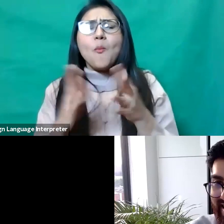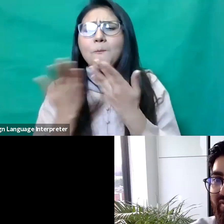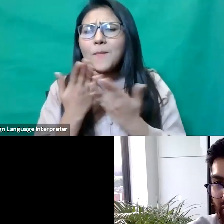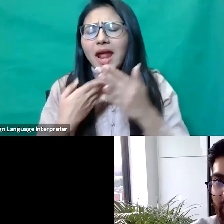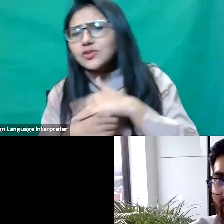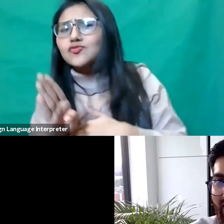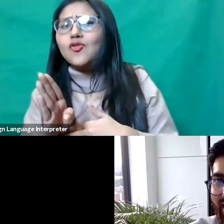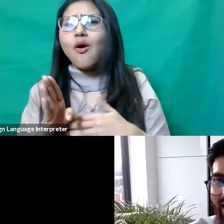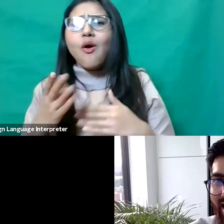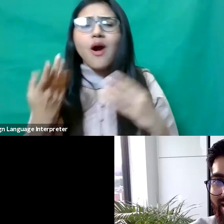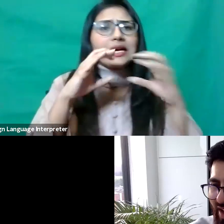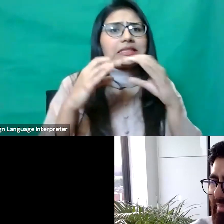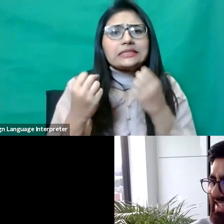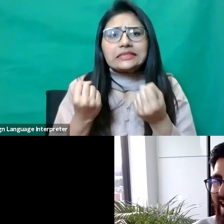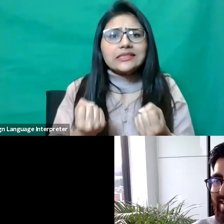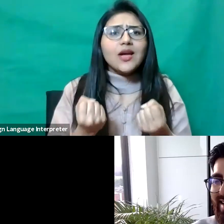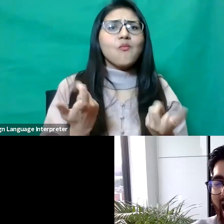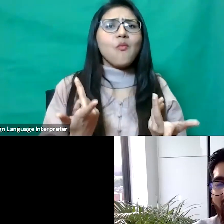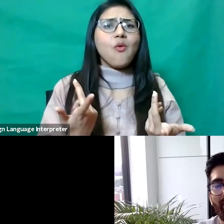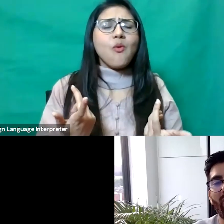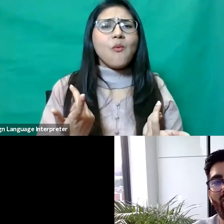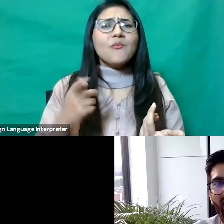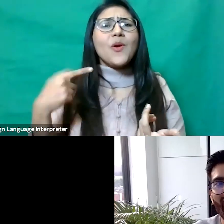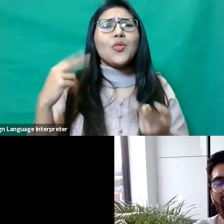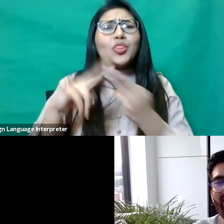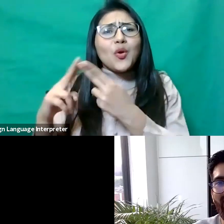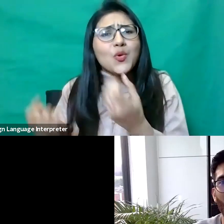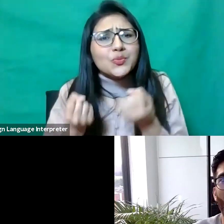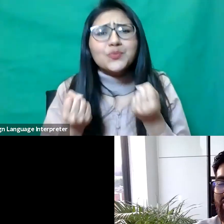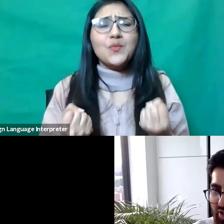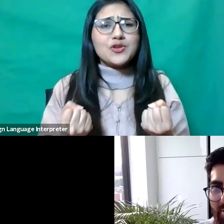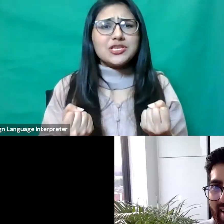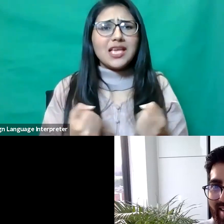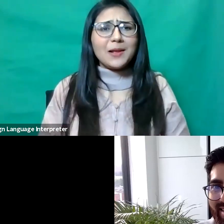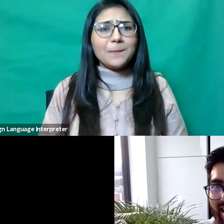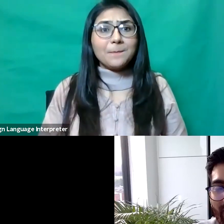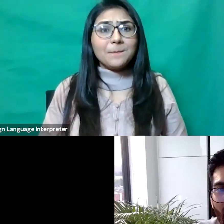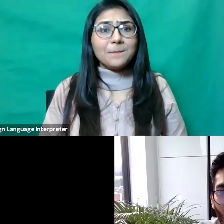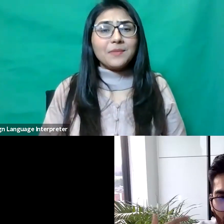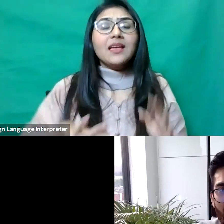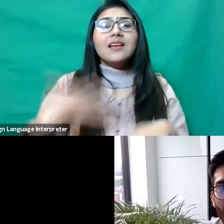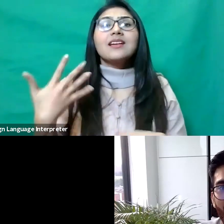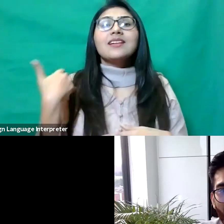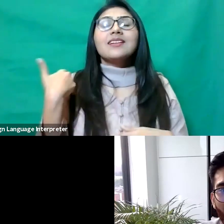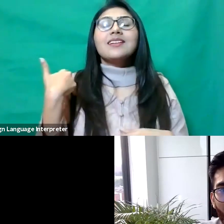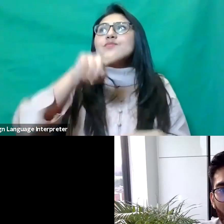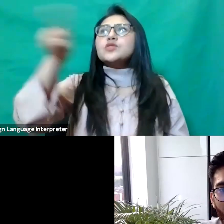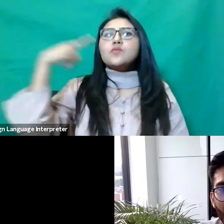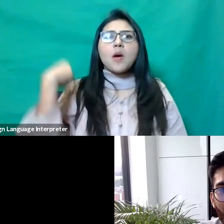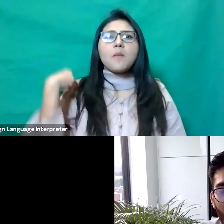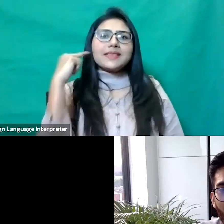it easy for you. Yeah. That makes sense. But we're not actually sound quite stupid, but we want to make